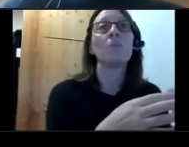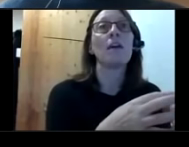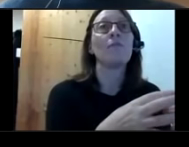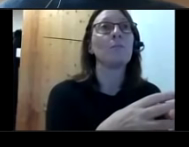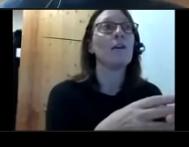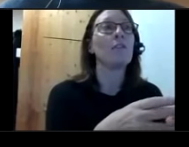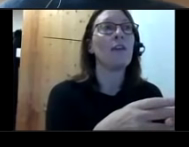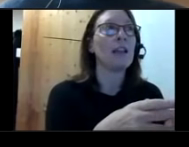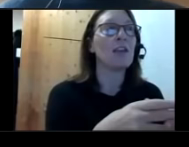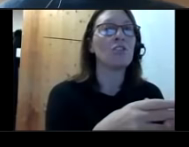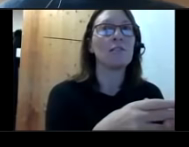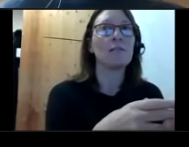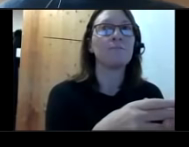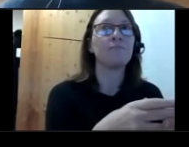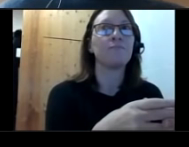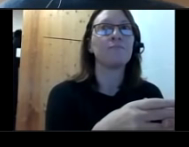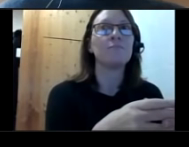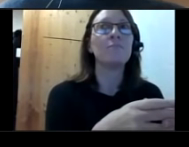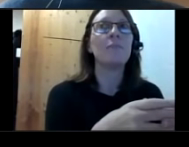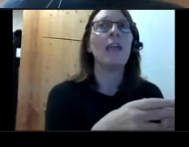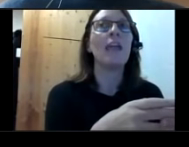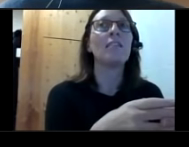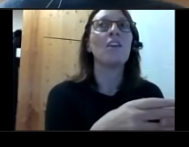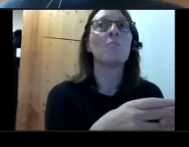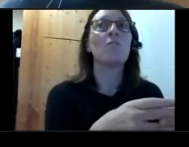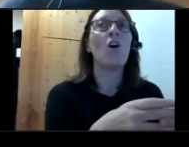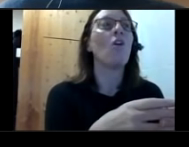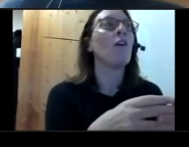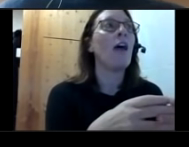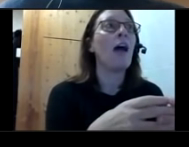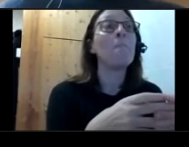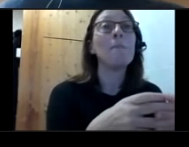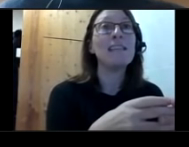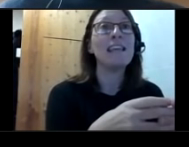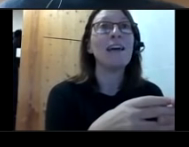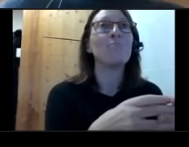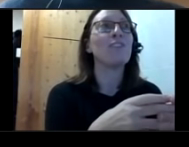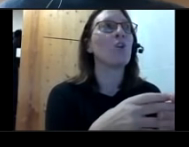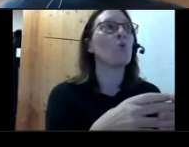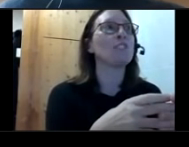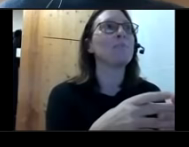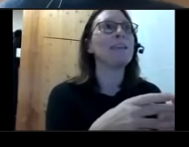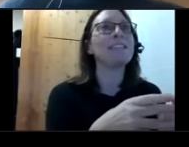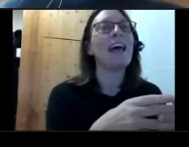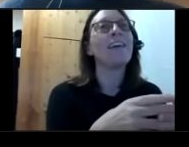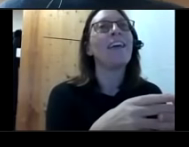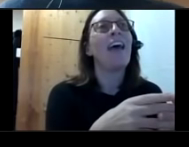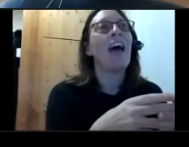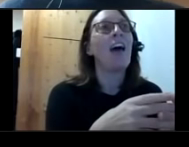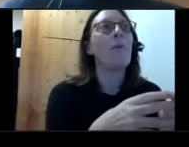that could be covered by the regulations. In terms of media, pre-recorded